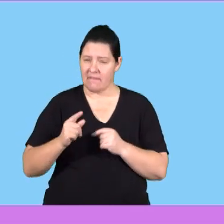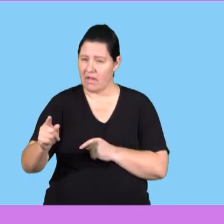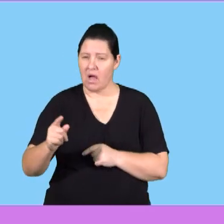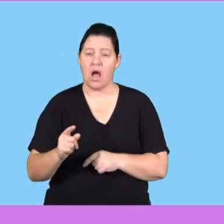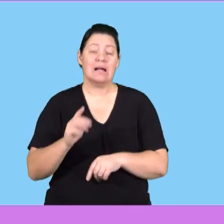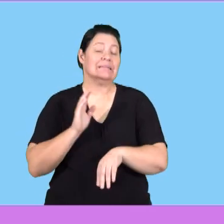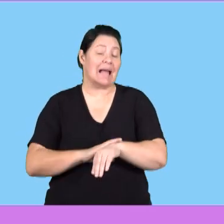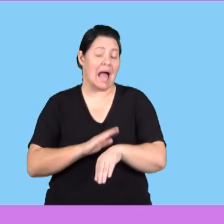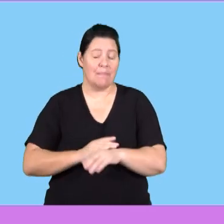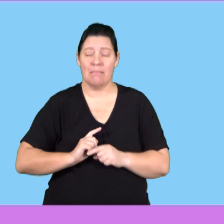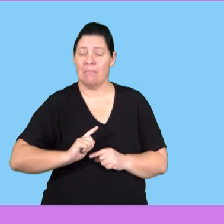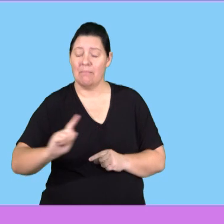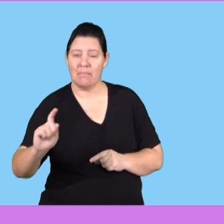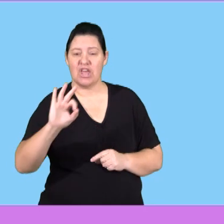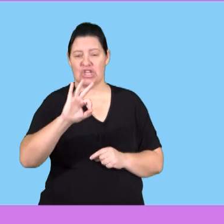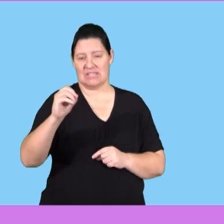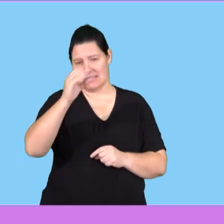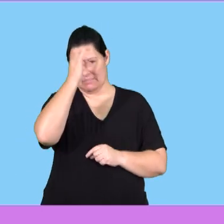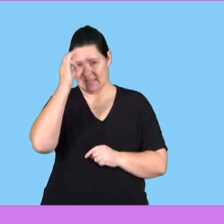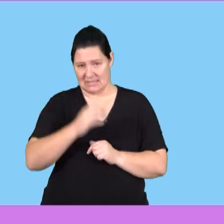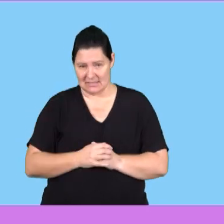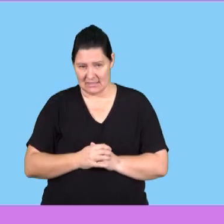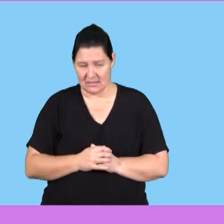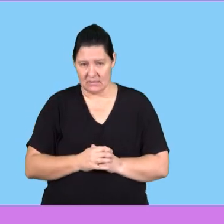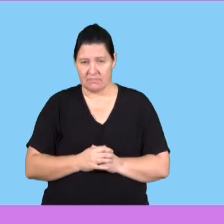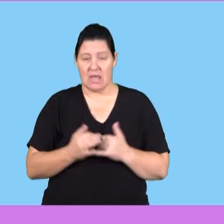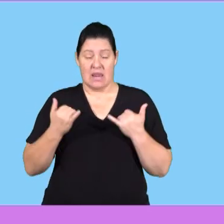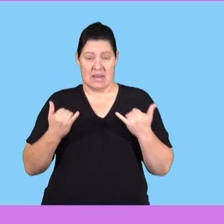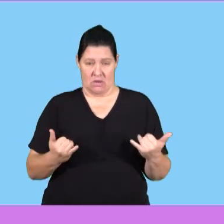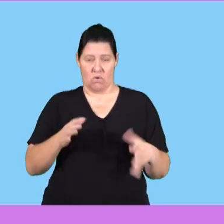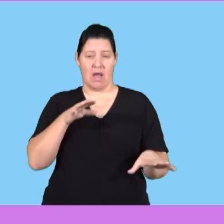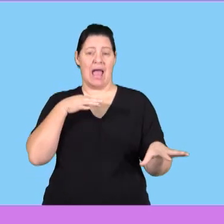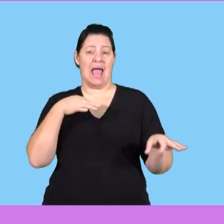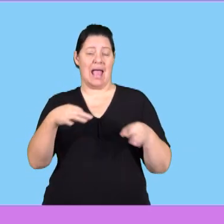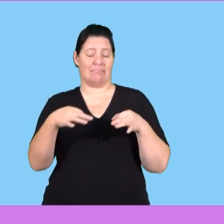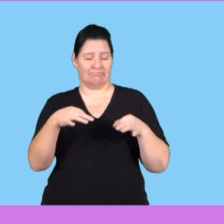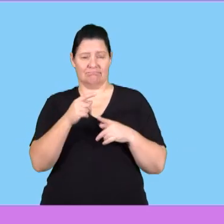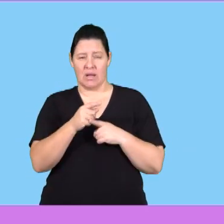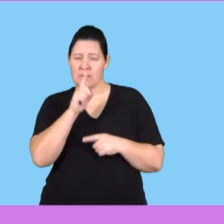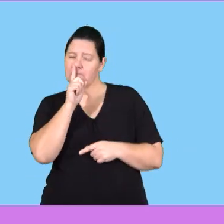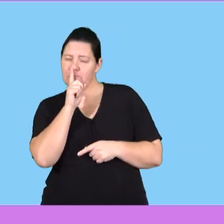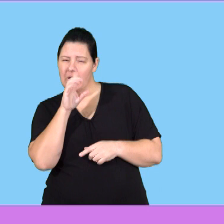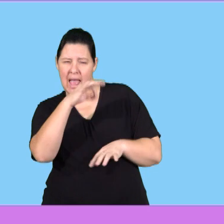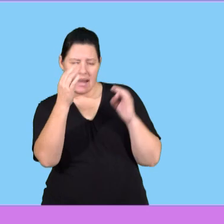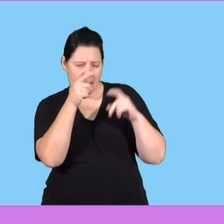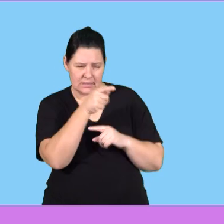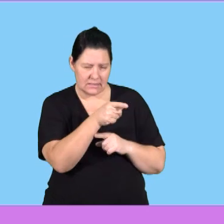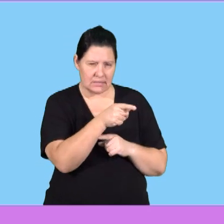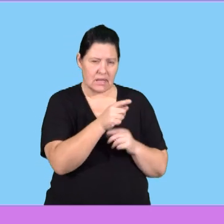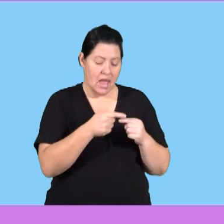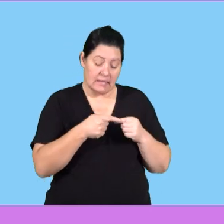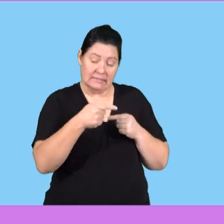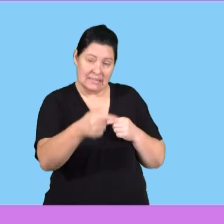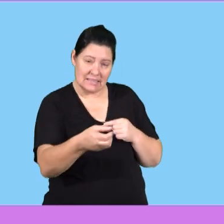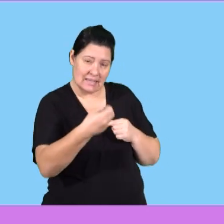now, once more, we need to analyze, as I said. What is given here is the distance.